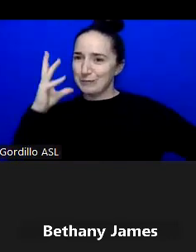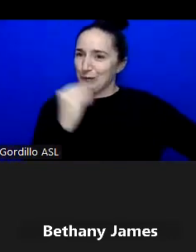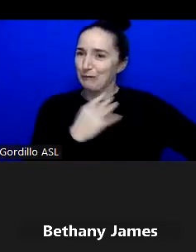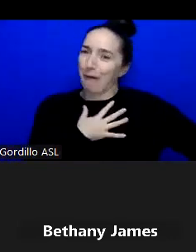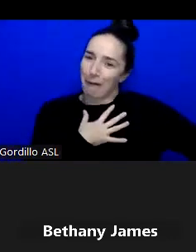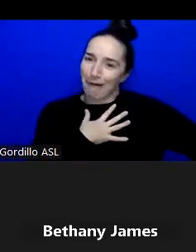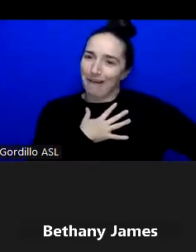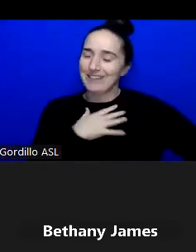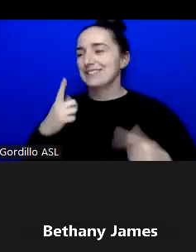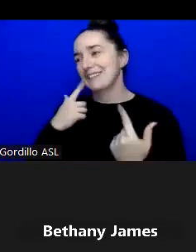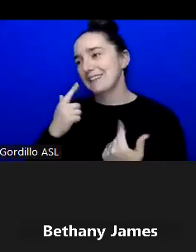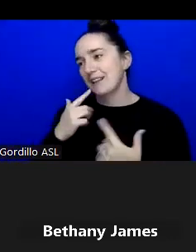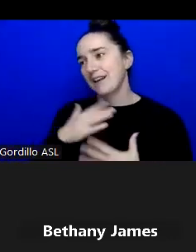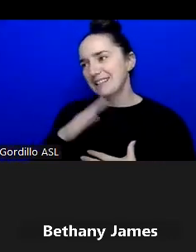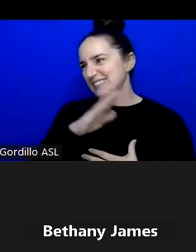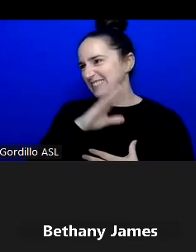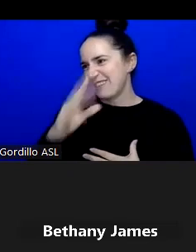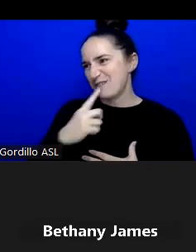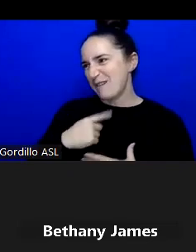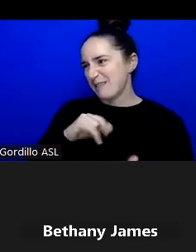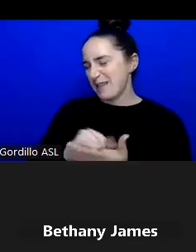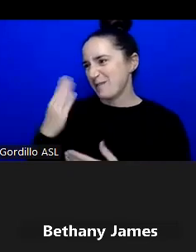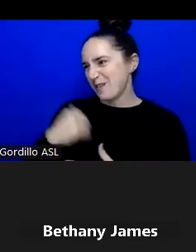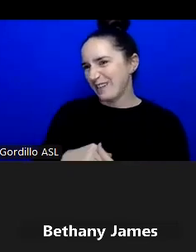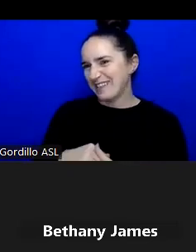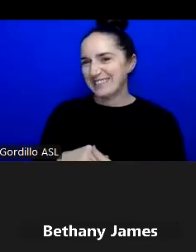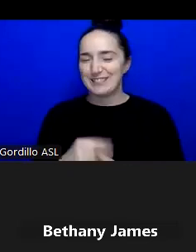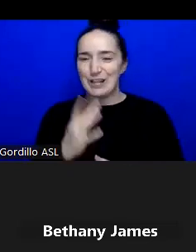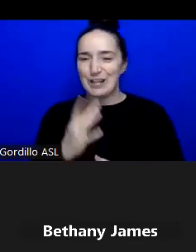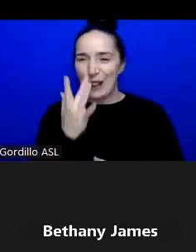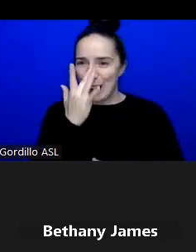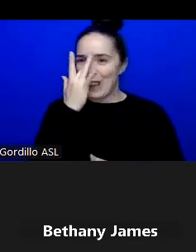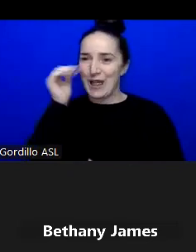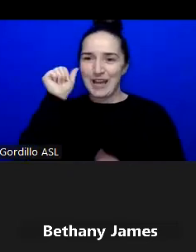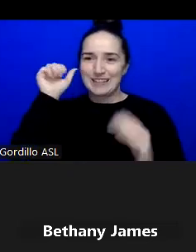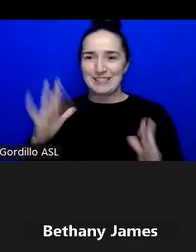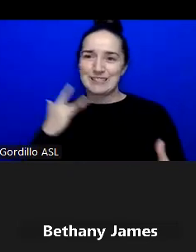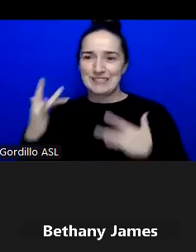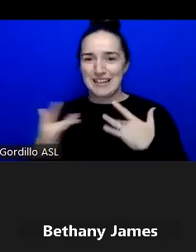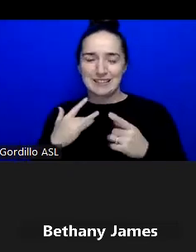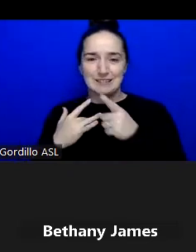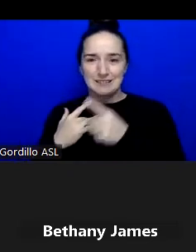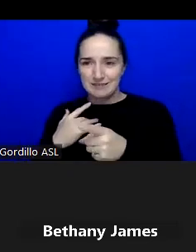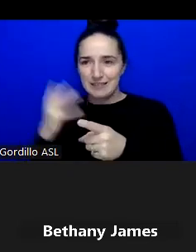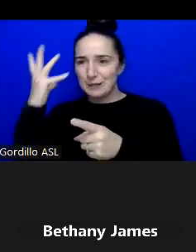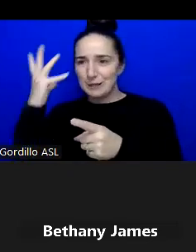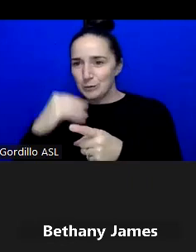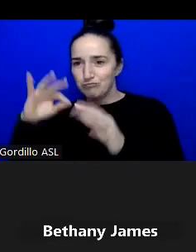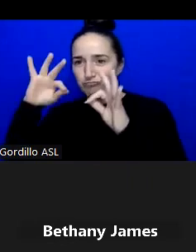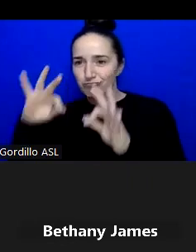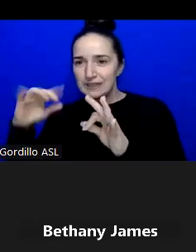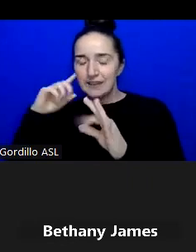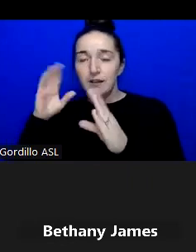before. It's something that only a nerdy audiologist gets excited about, but this is a beautiful ear. If we look in somebody's